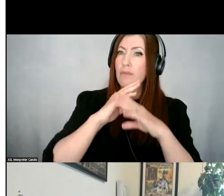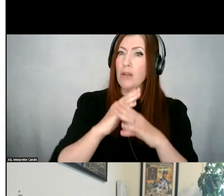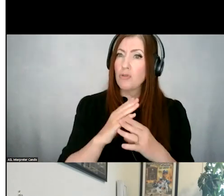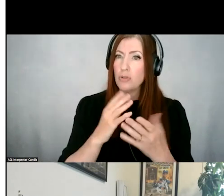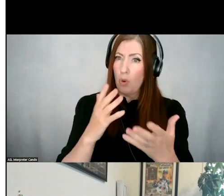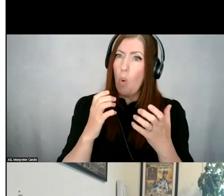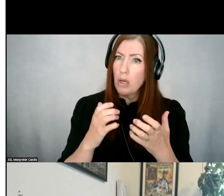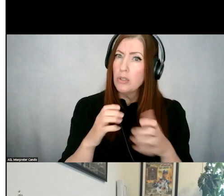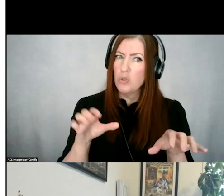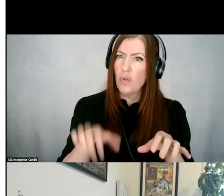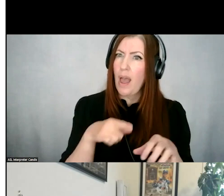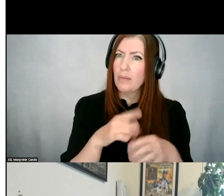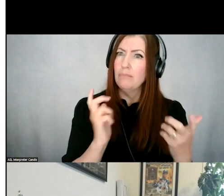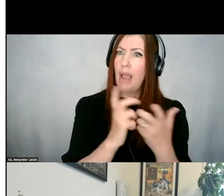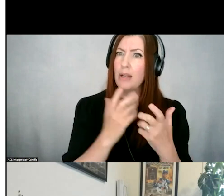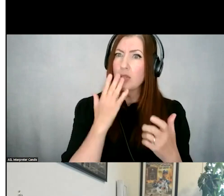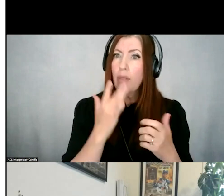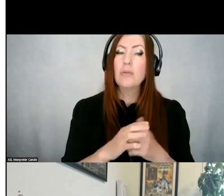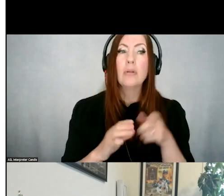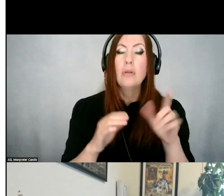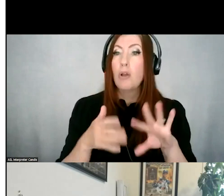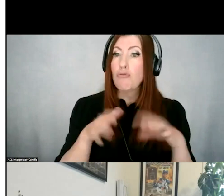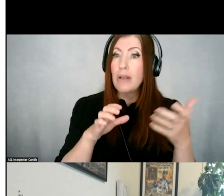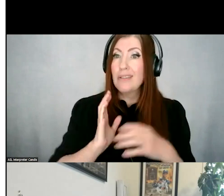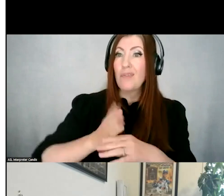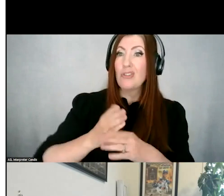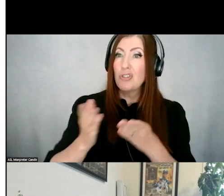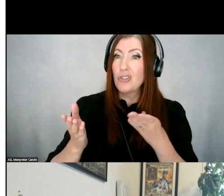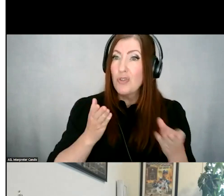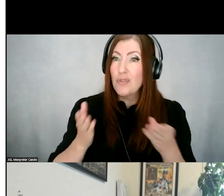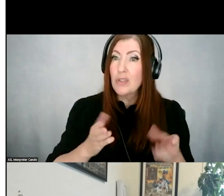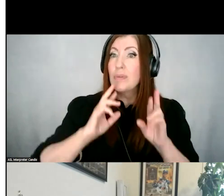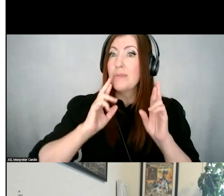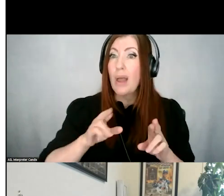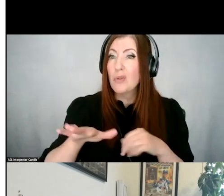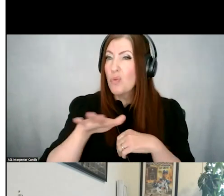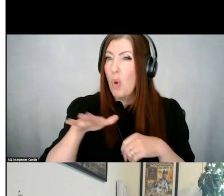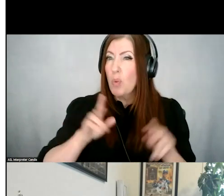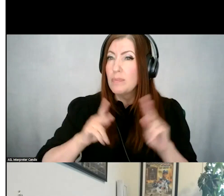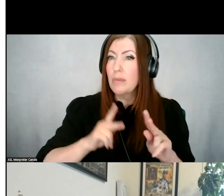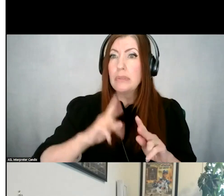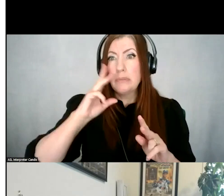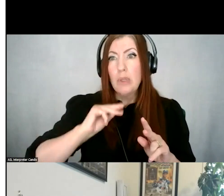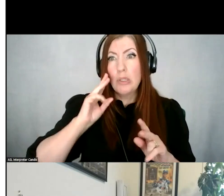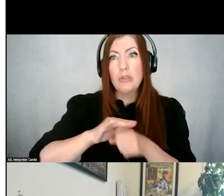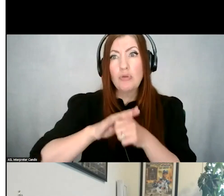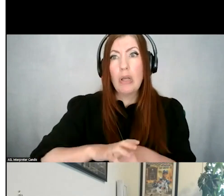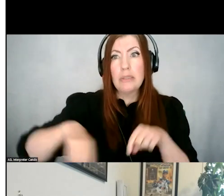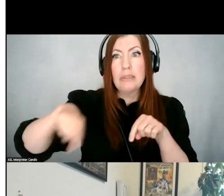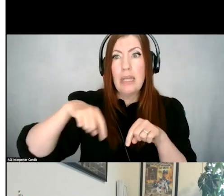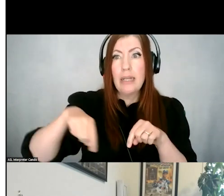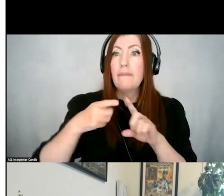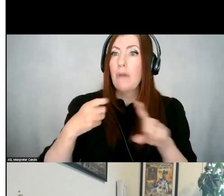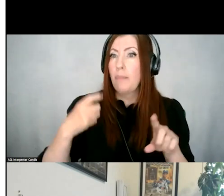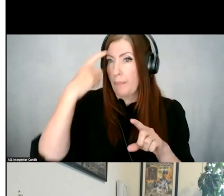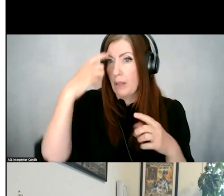to do. So crisis intervention services respond to those experiencing distress or anxiety that results from mental health